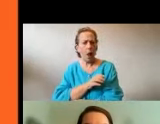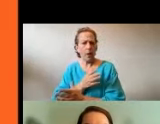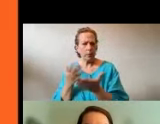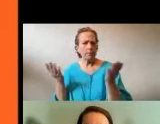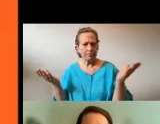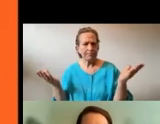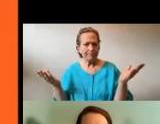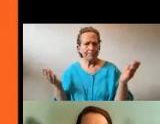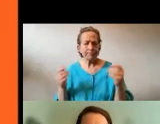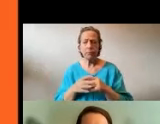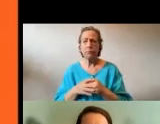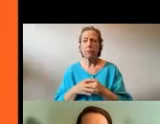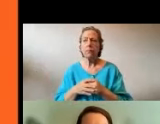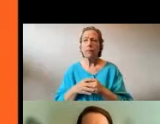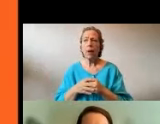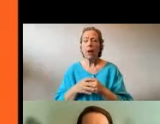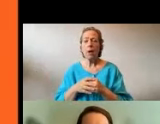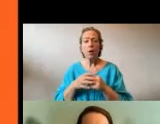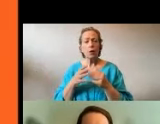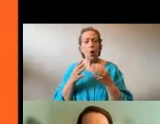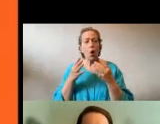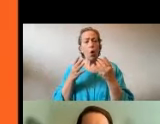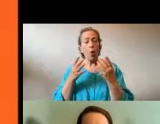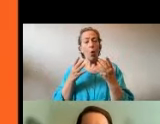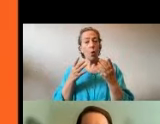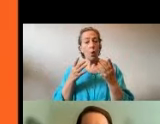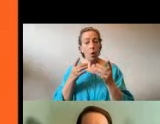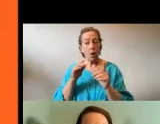in those sorts of periods of time,